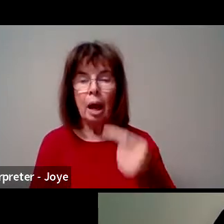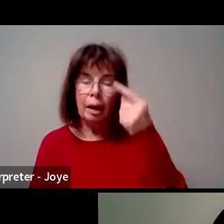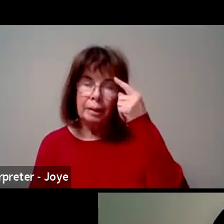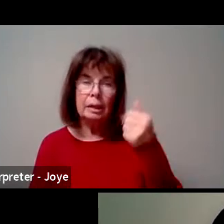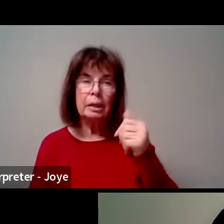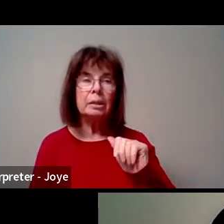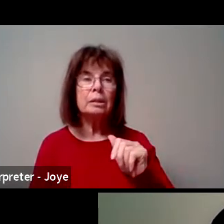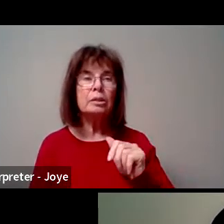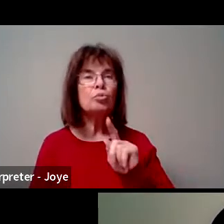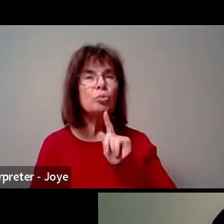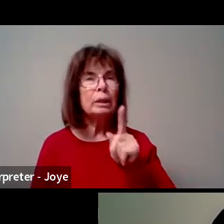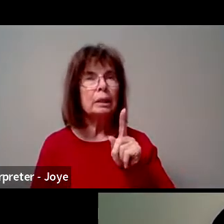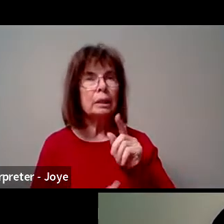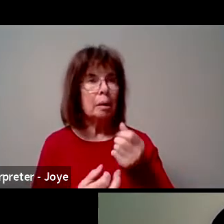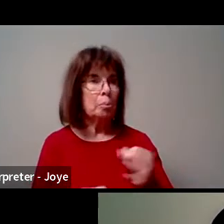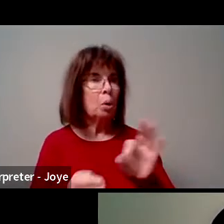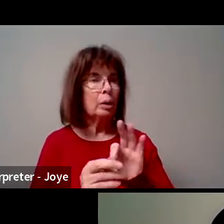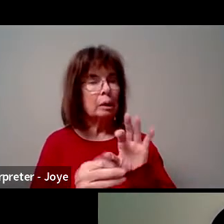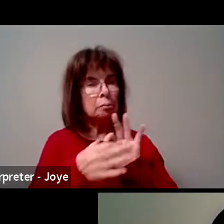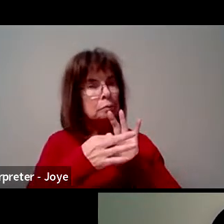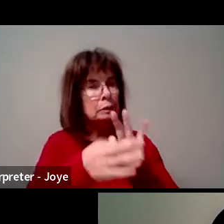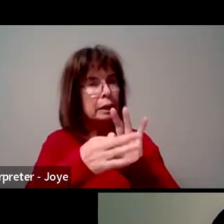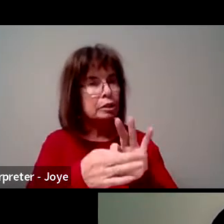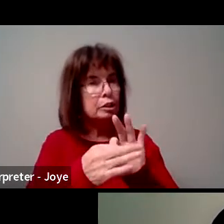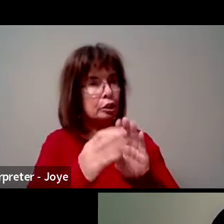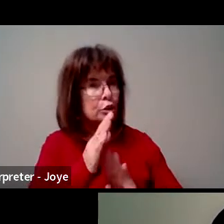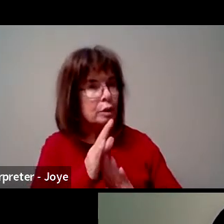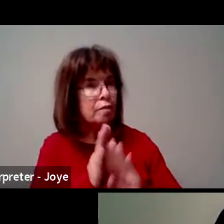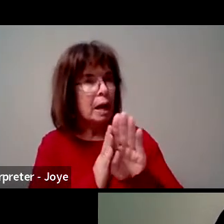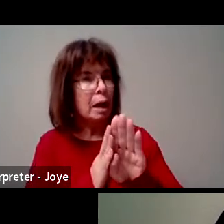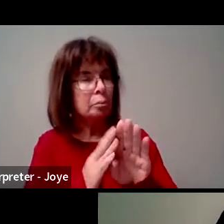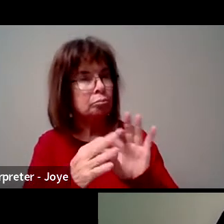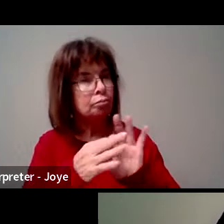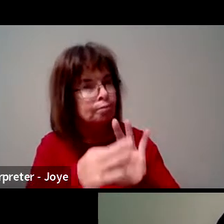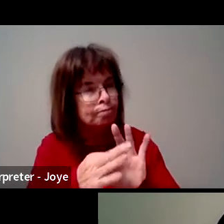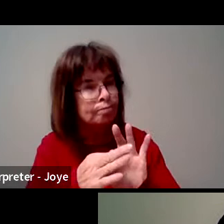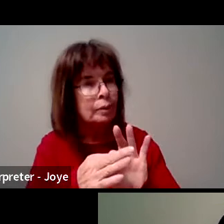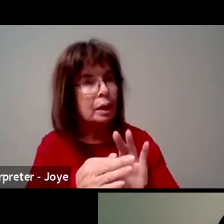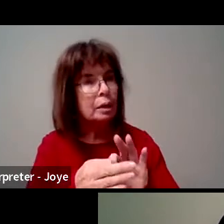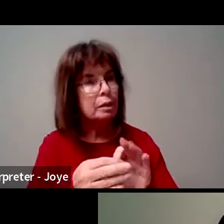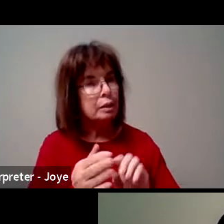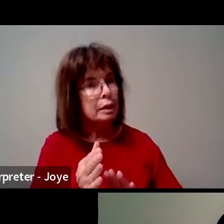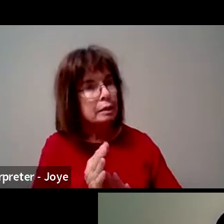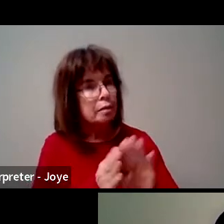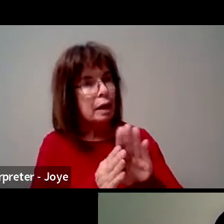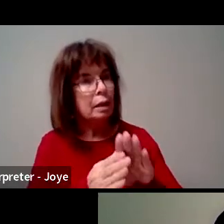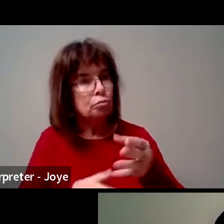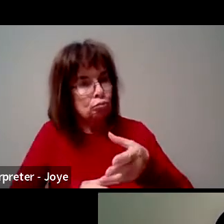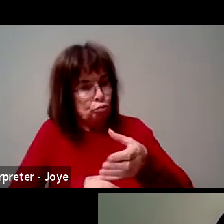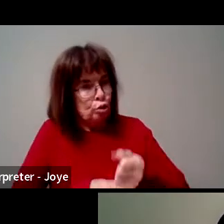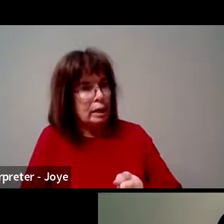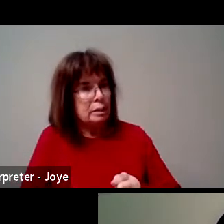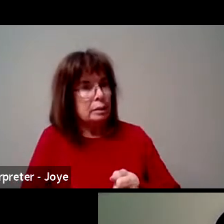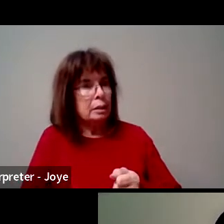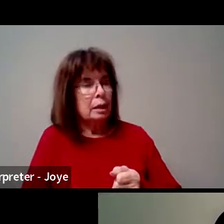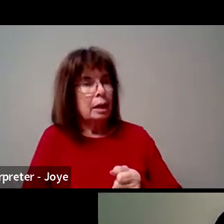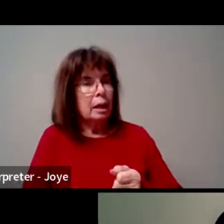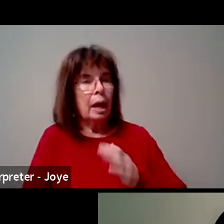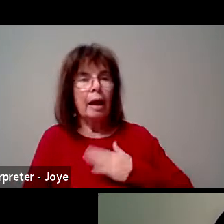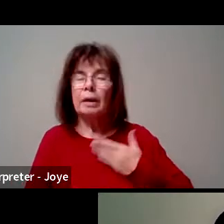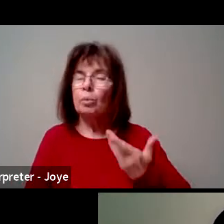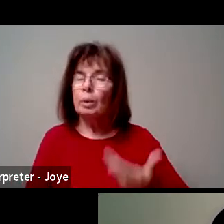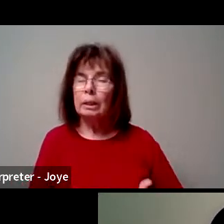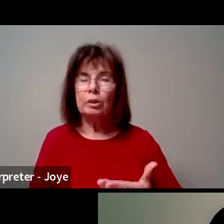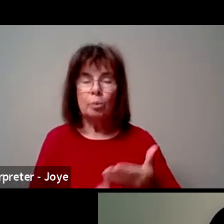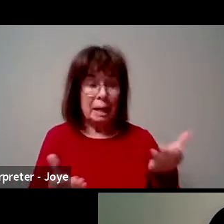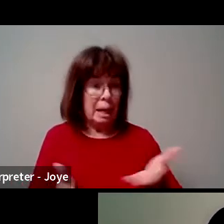the relationship that you develop and the trust and being willing to be here every